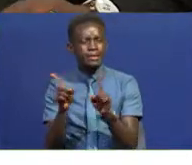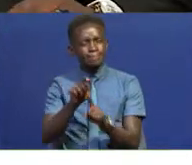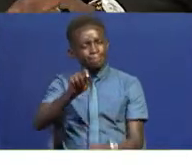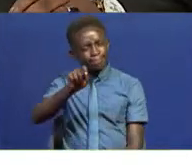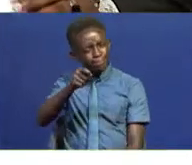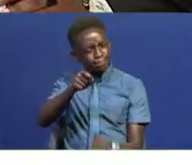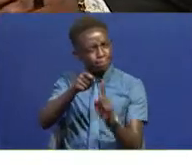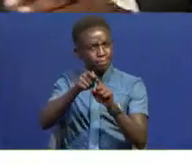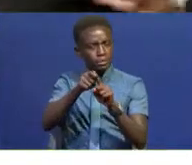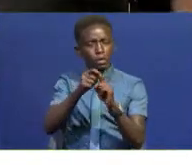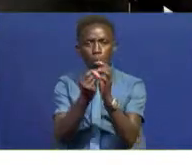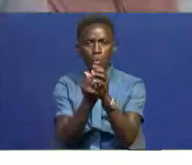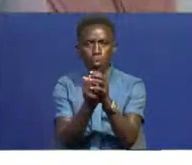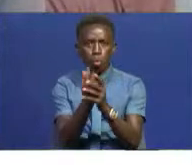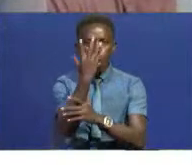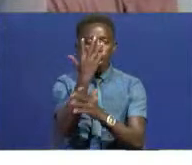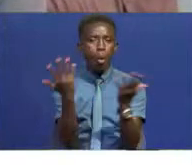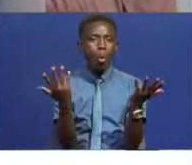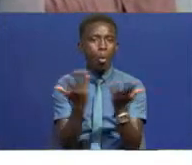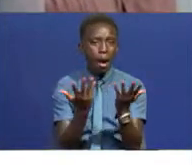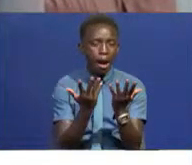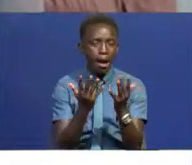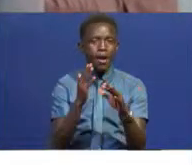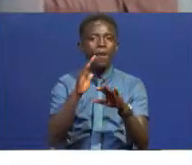in e-commerce.